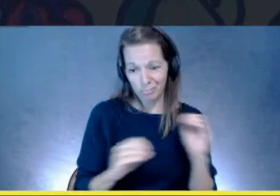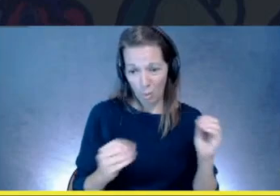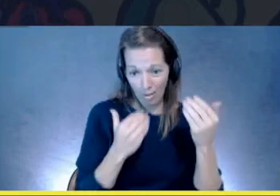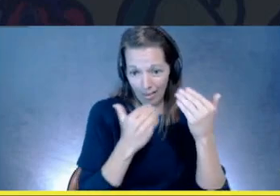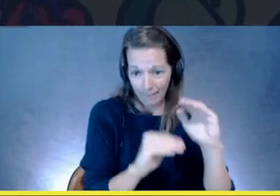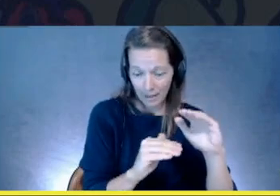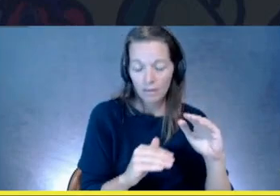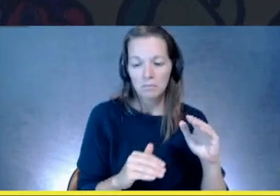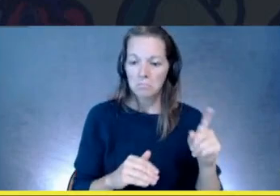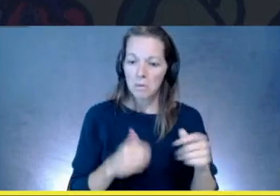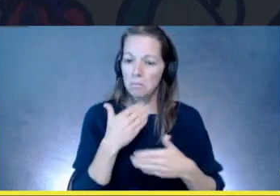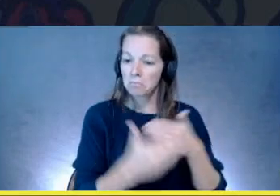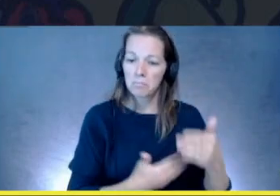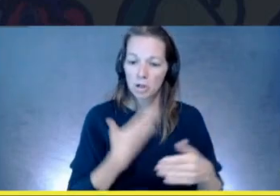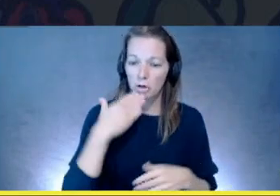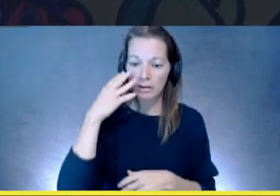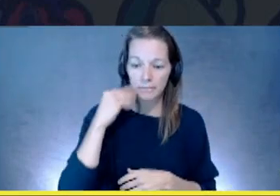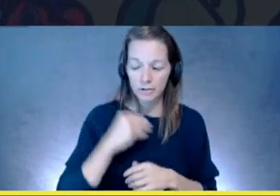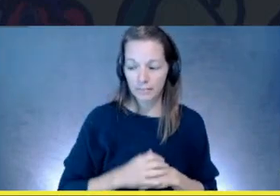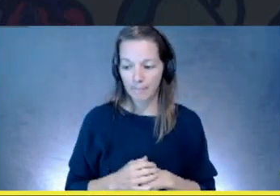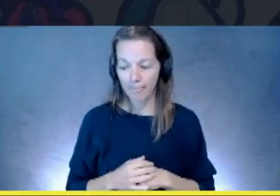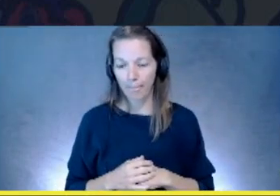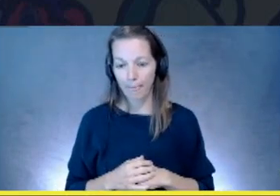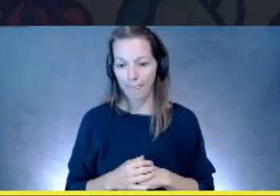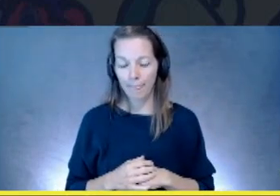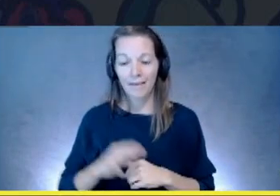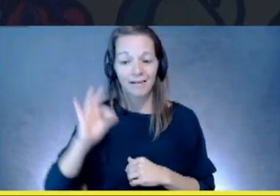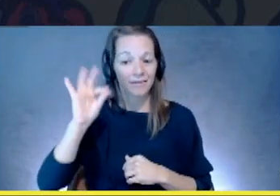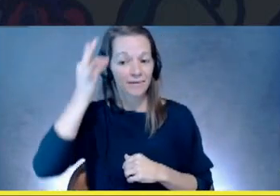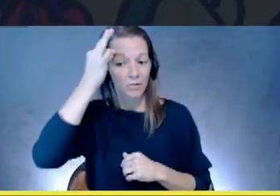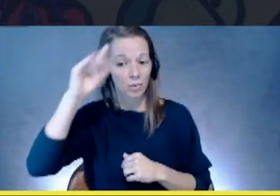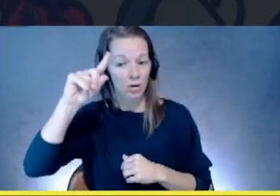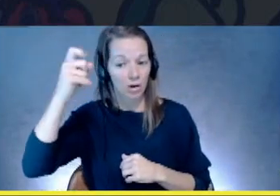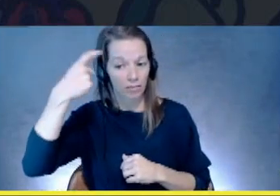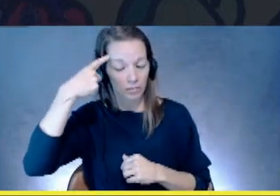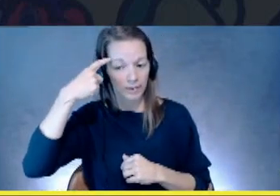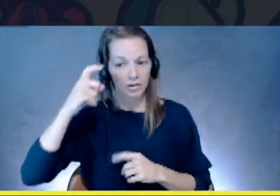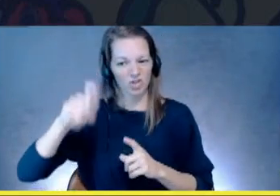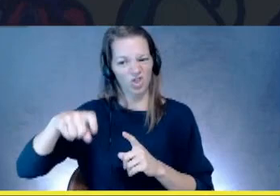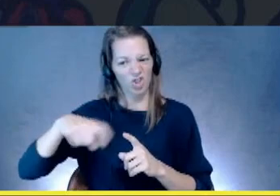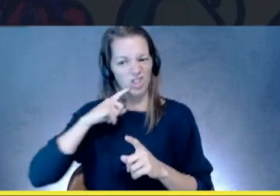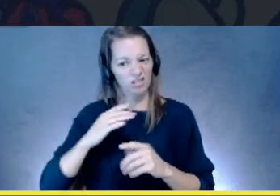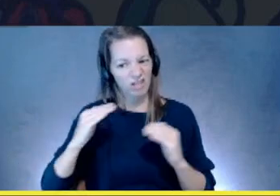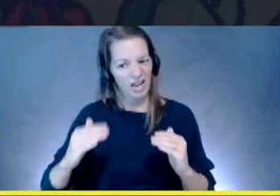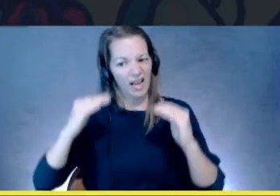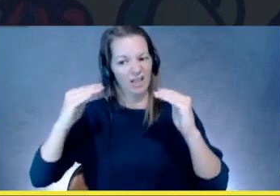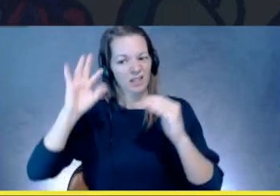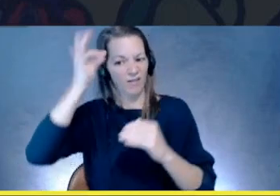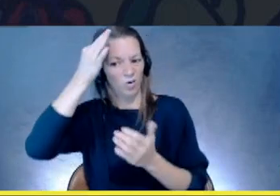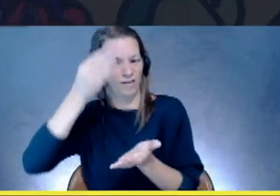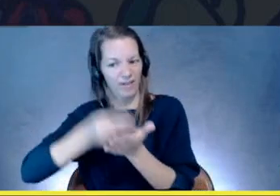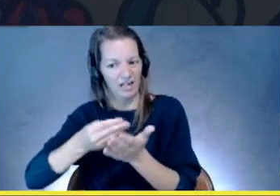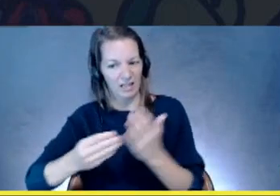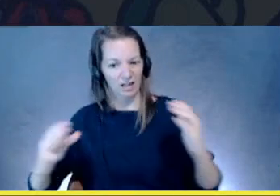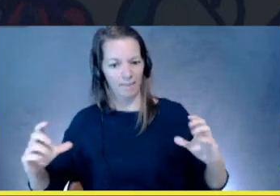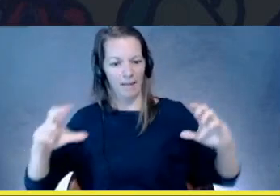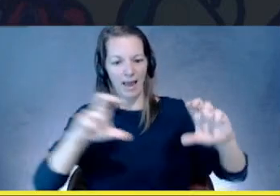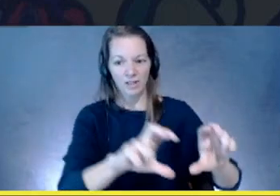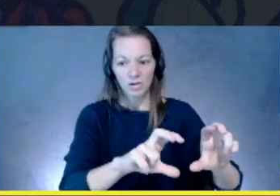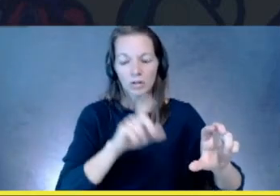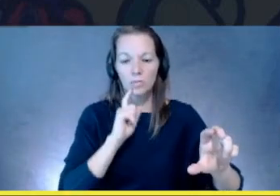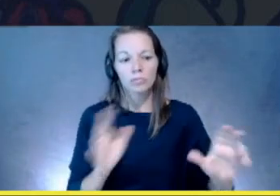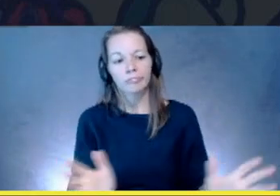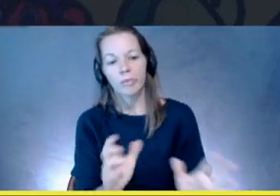good experience. And the federal government really should enhance federal funding, the federal match, to encourage other states